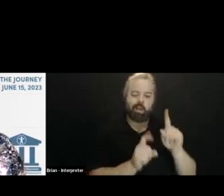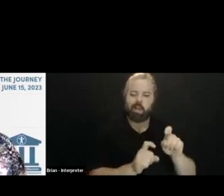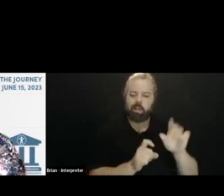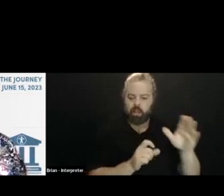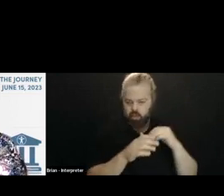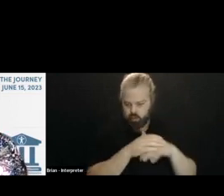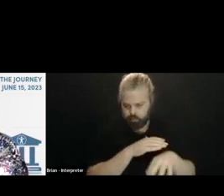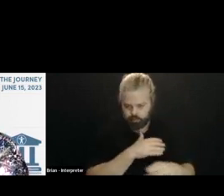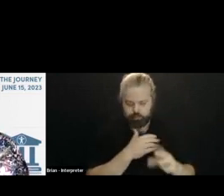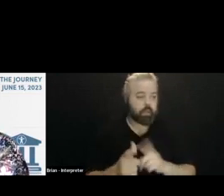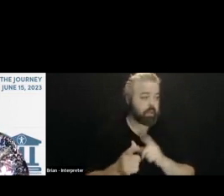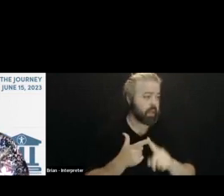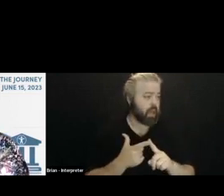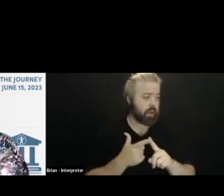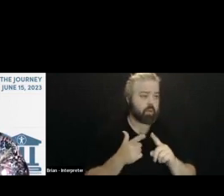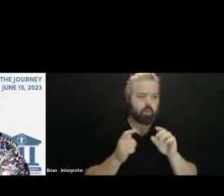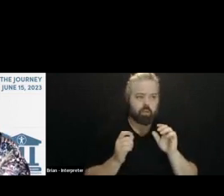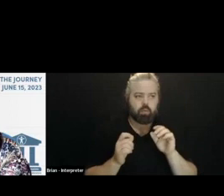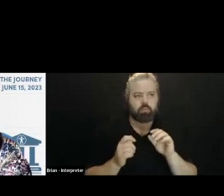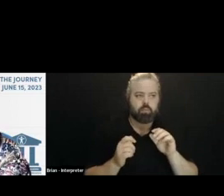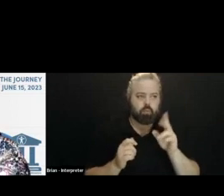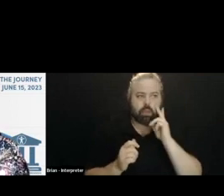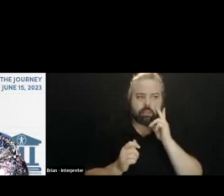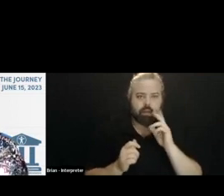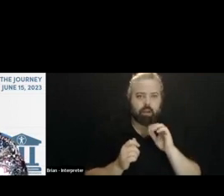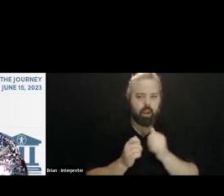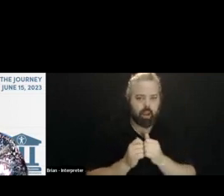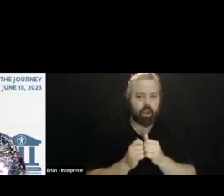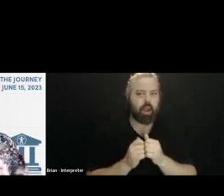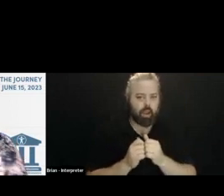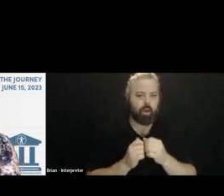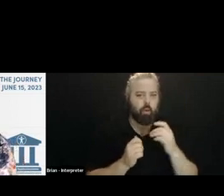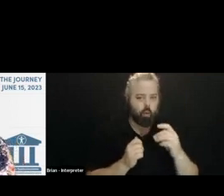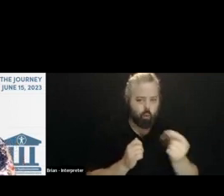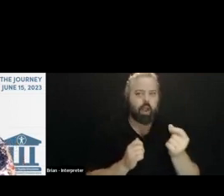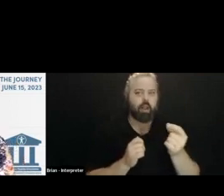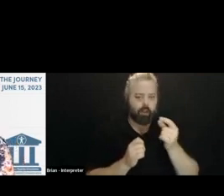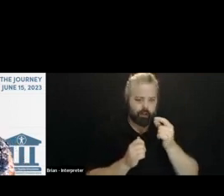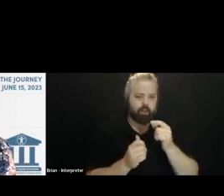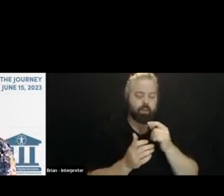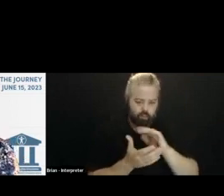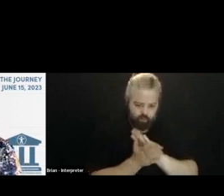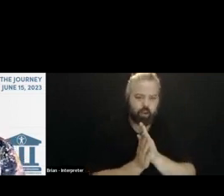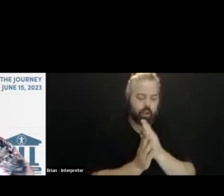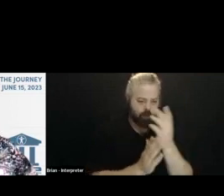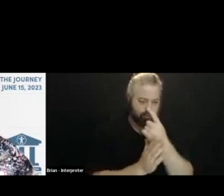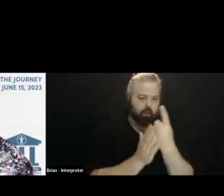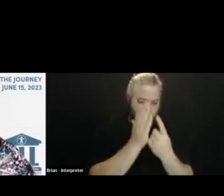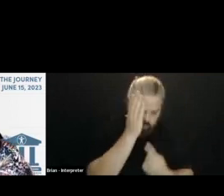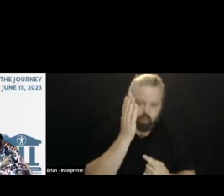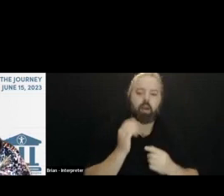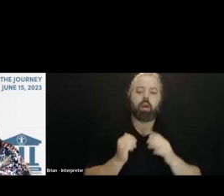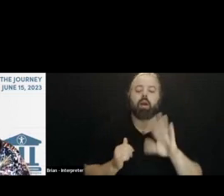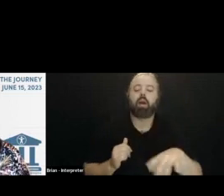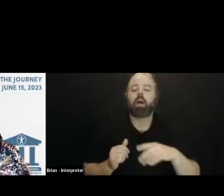start seeing how deep the rabbit hole is going to go. Okay, so the first site we're going to look at,